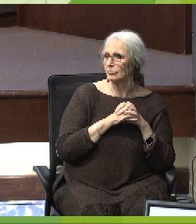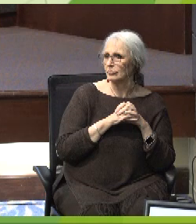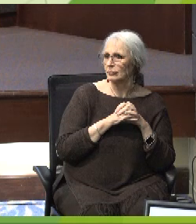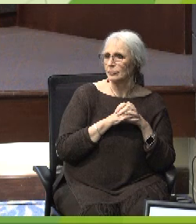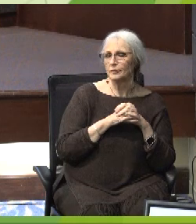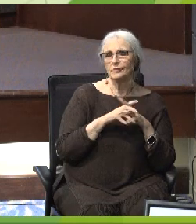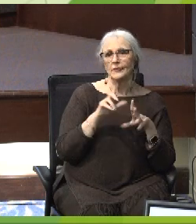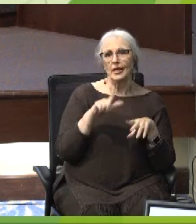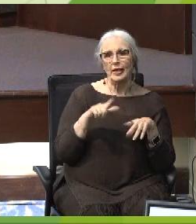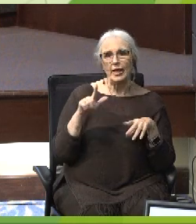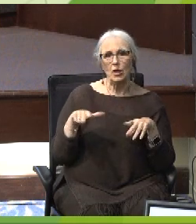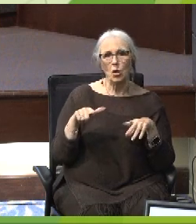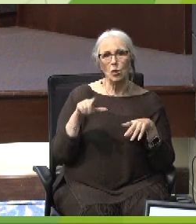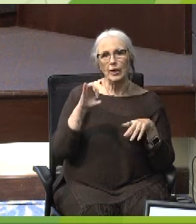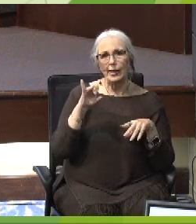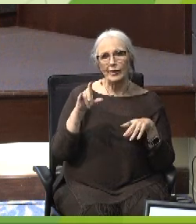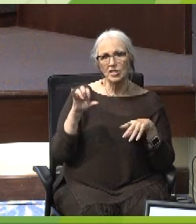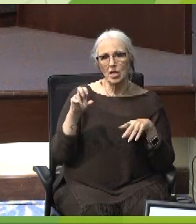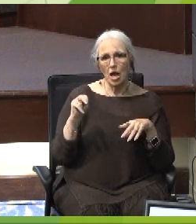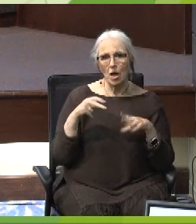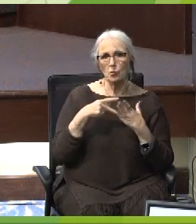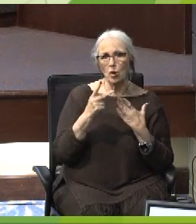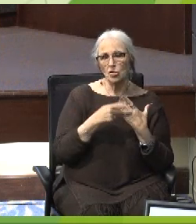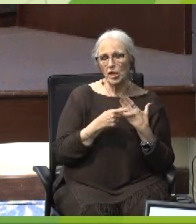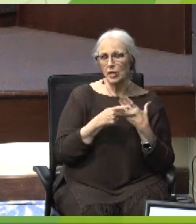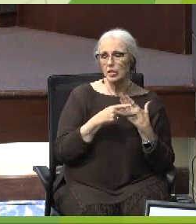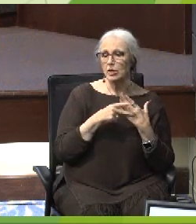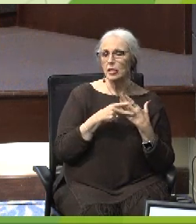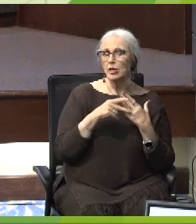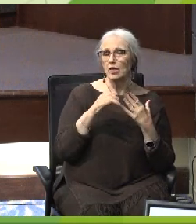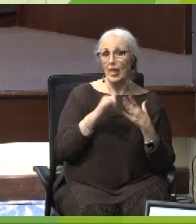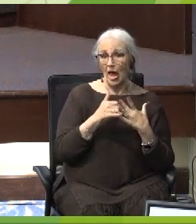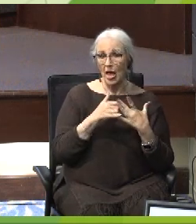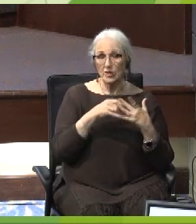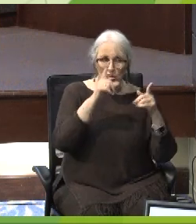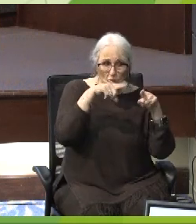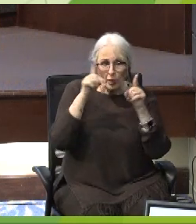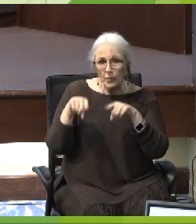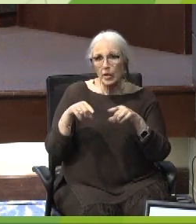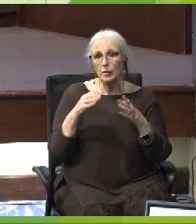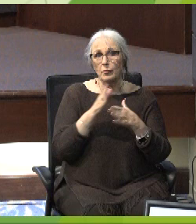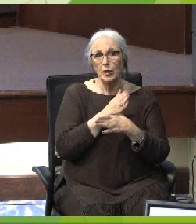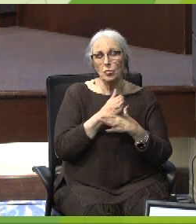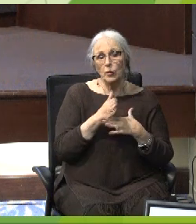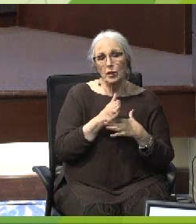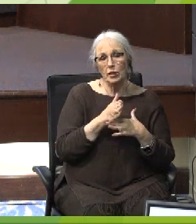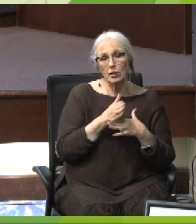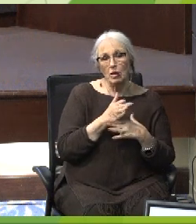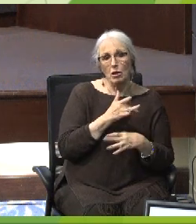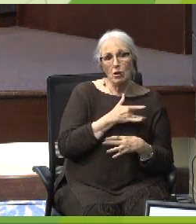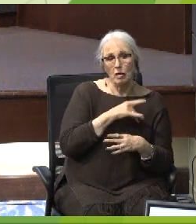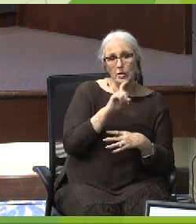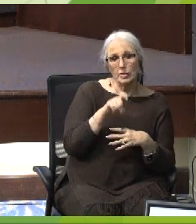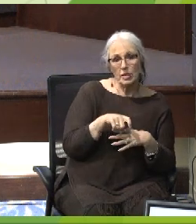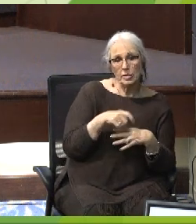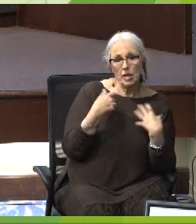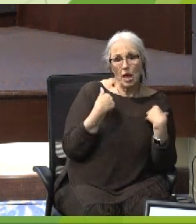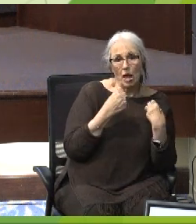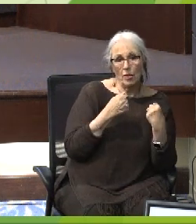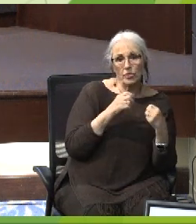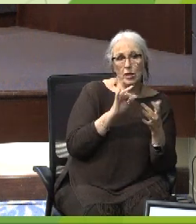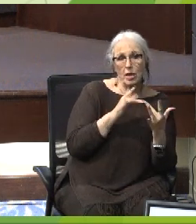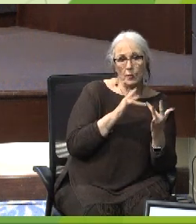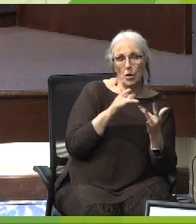Our Landlord Liaison project or program is a collaboration between Heart of Texas Behavioral Health Network,